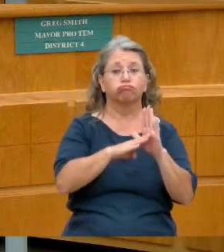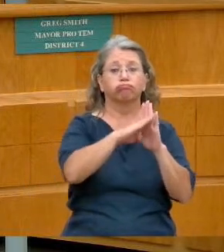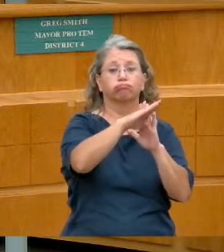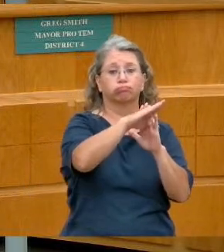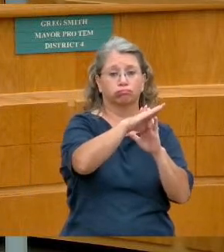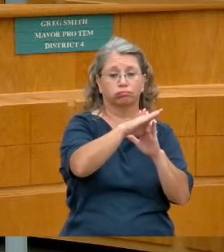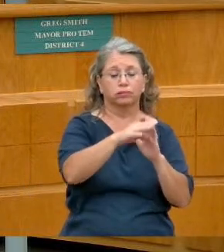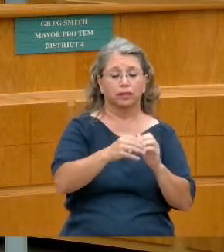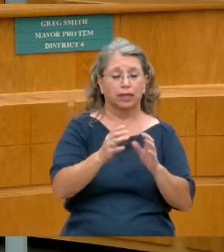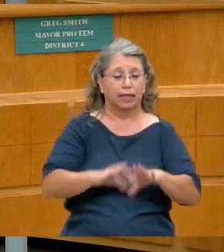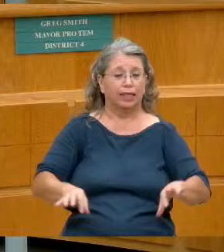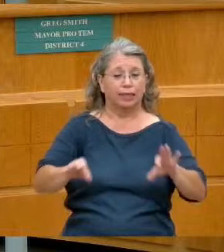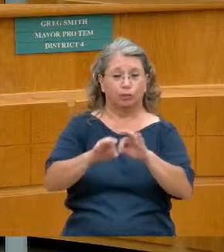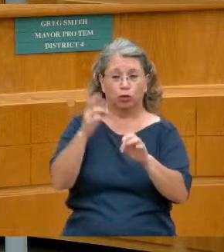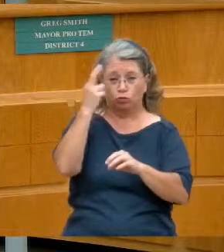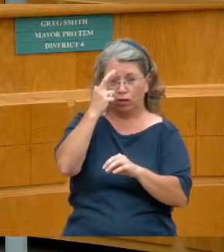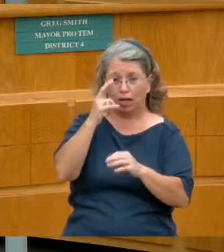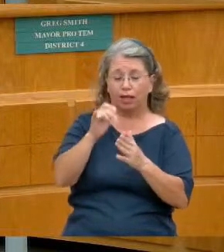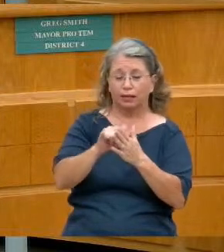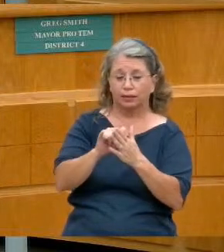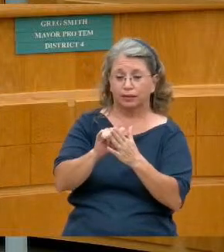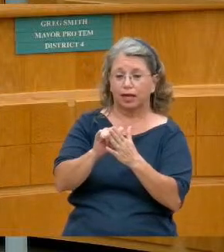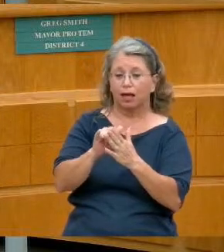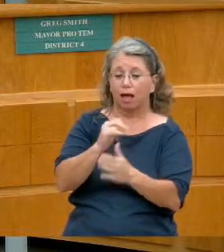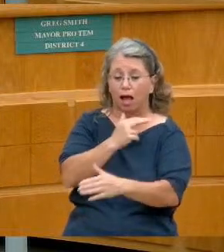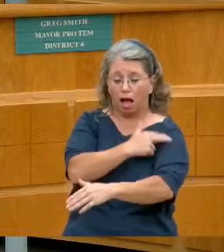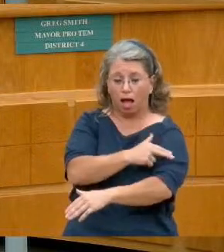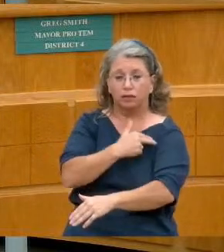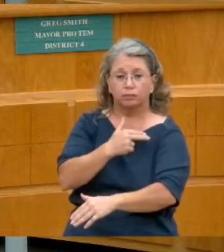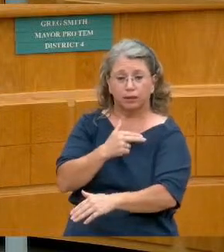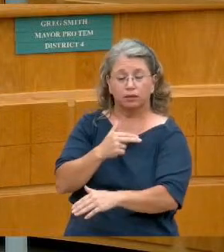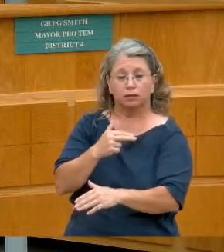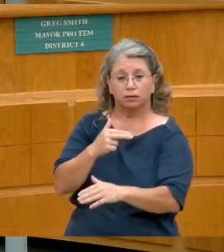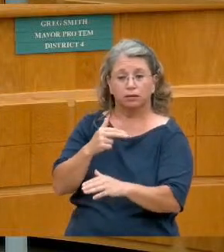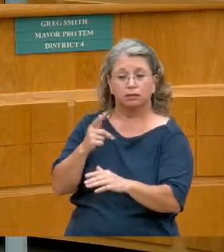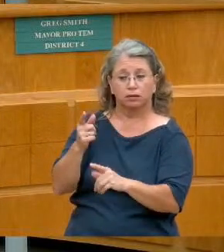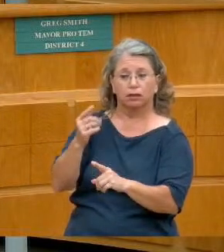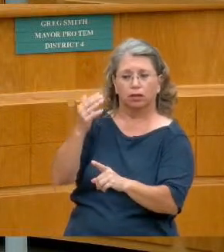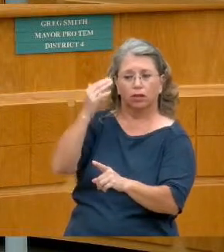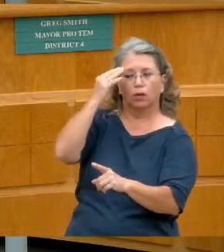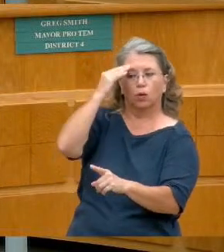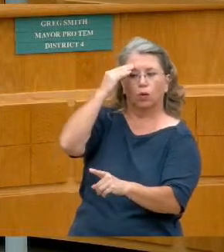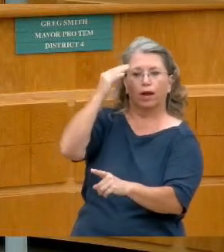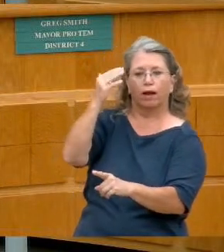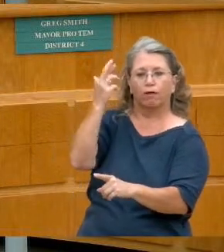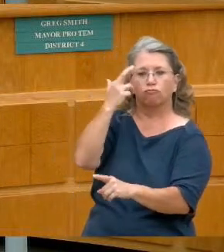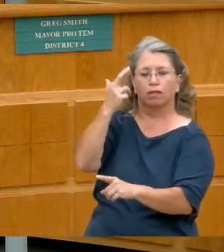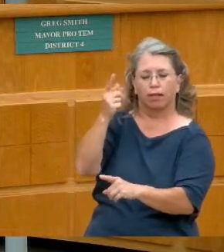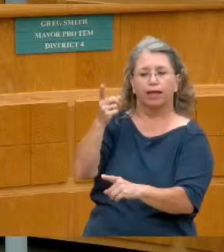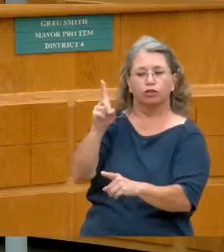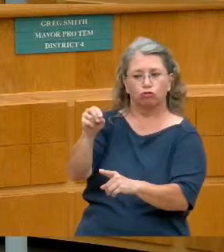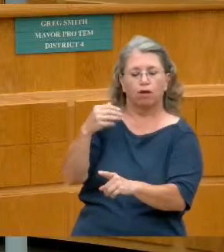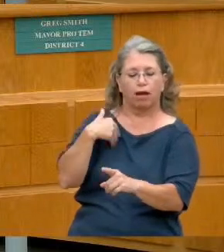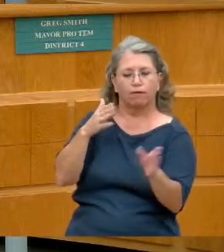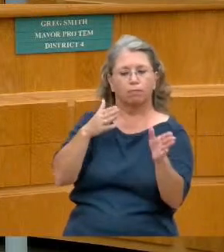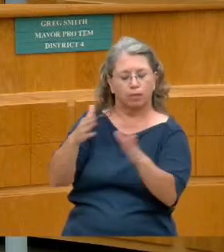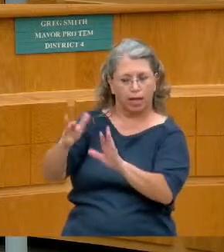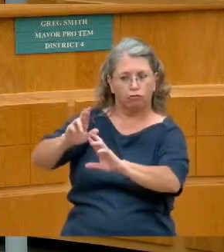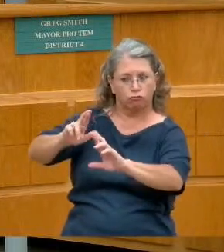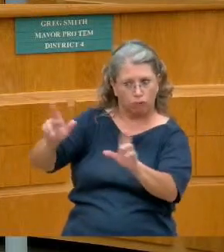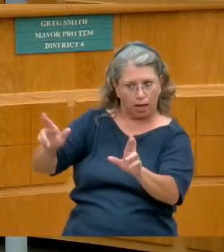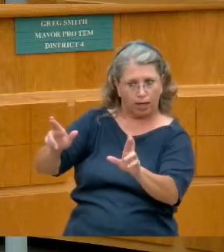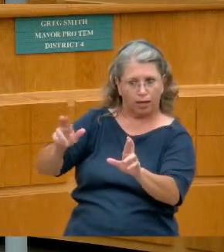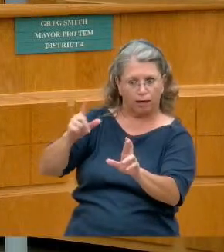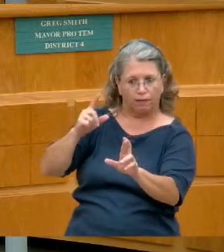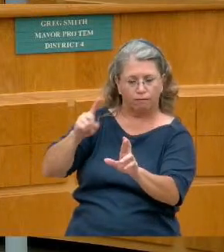that hospitals are projected to be affected in the near future. The hospitals are aware They do have surge plans in place, and hopefully